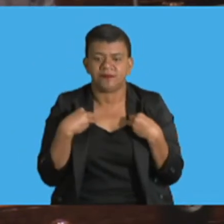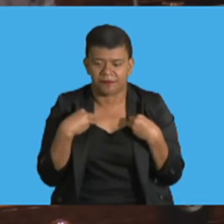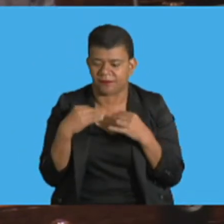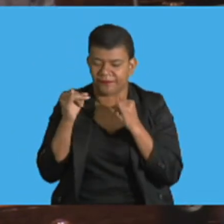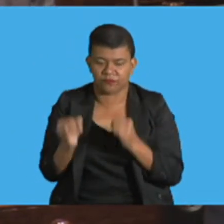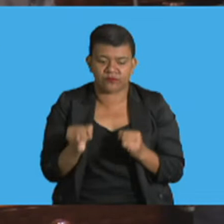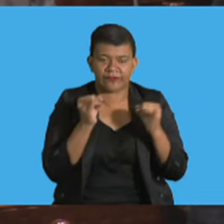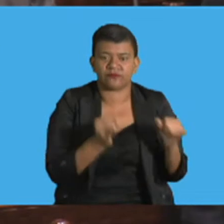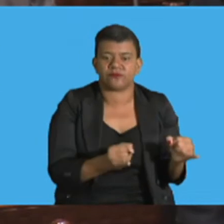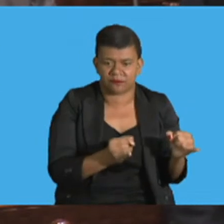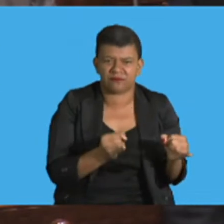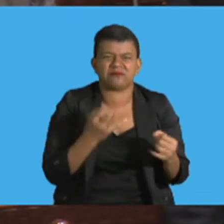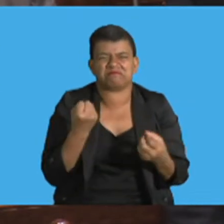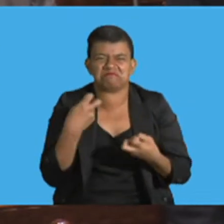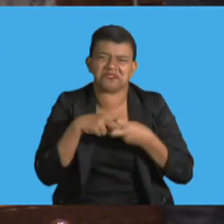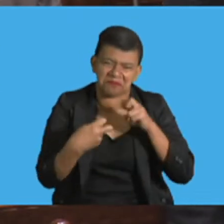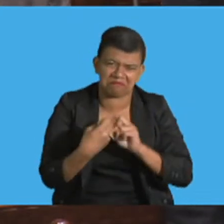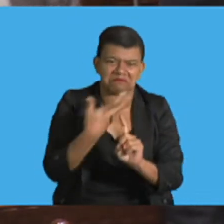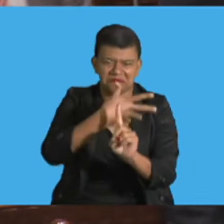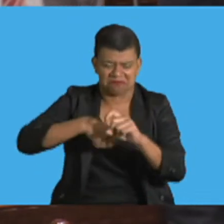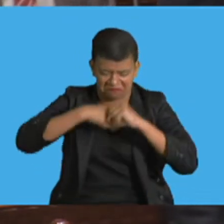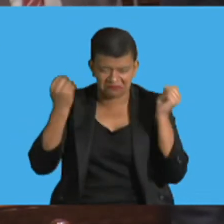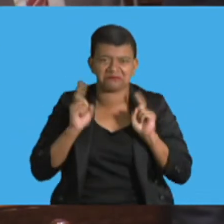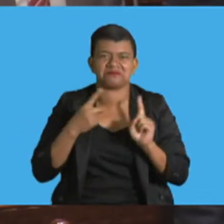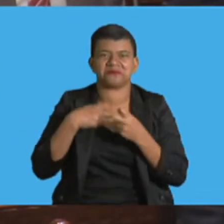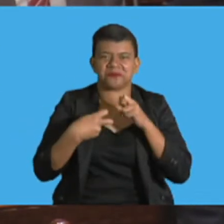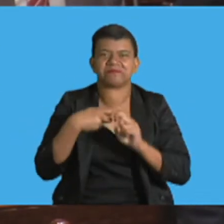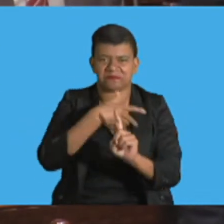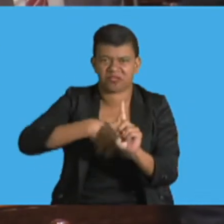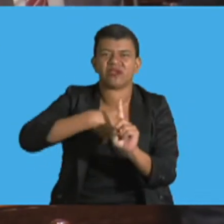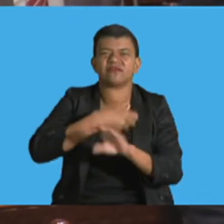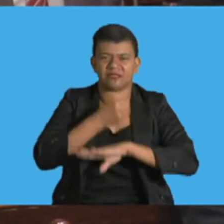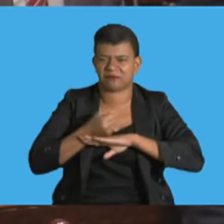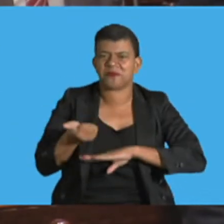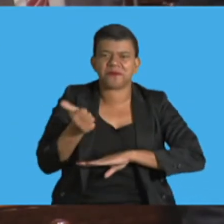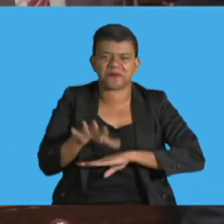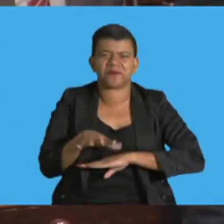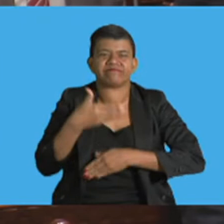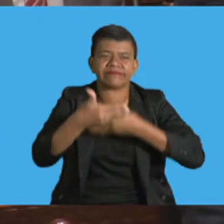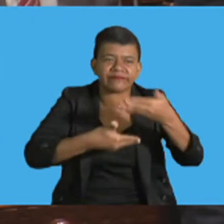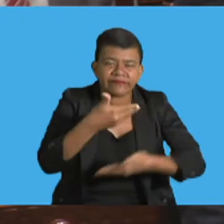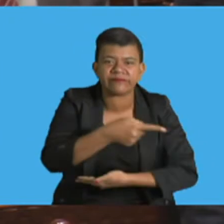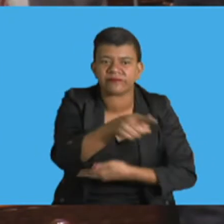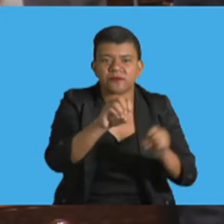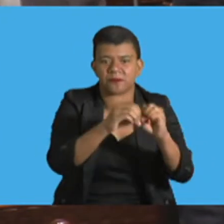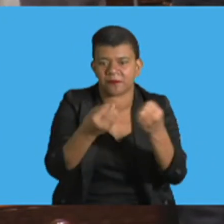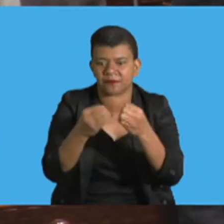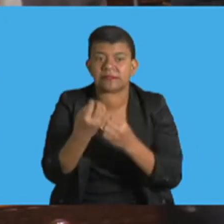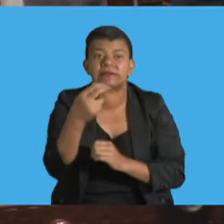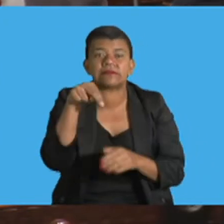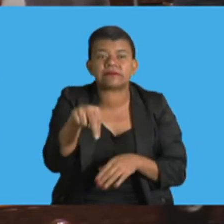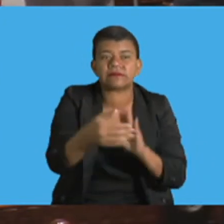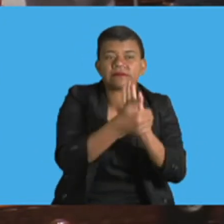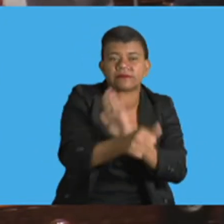be. And we have also, Mr. Speaker, sir, repeatedly said there needs to be specialization within FRCS. You will find that, for example,